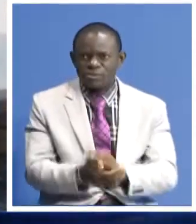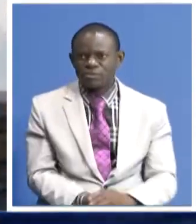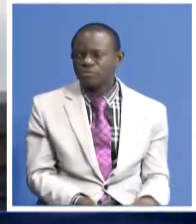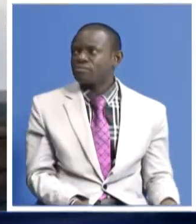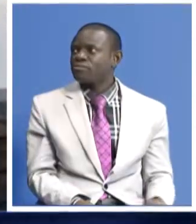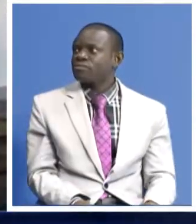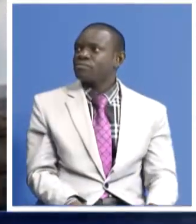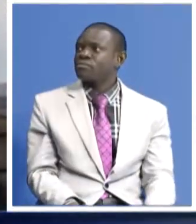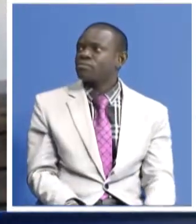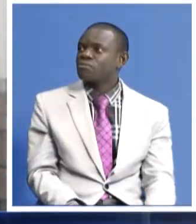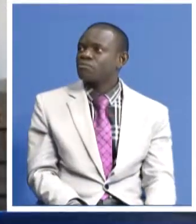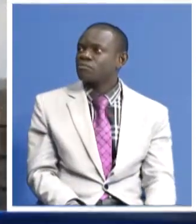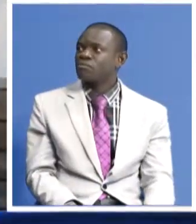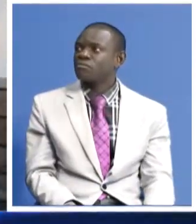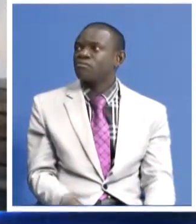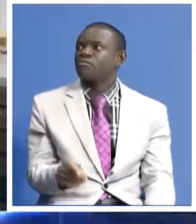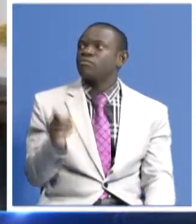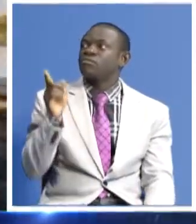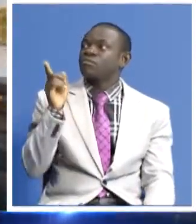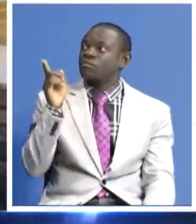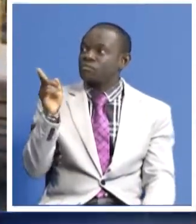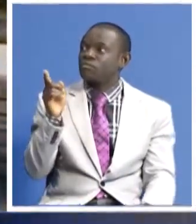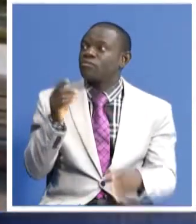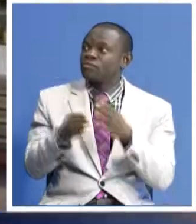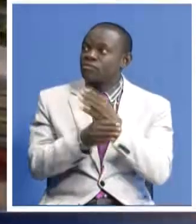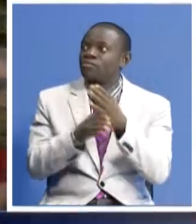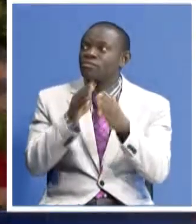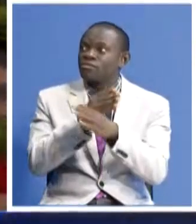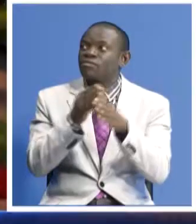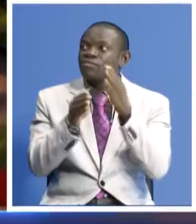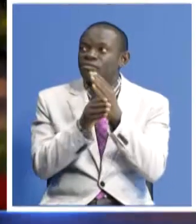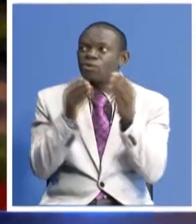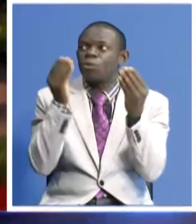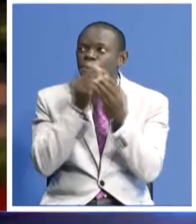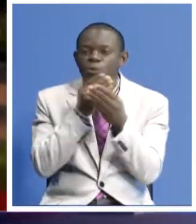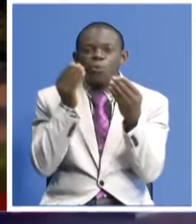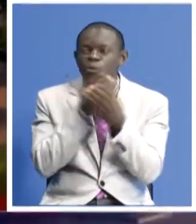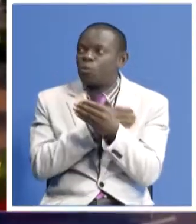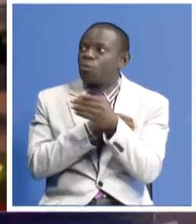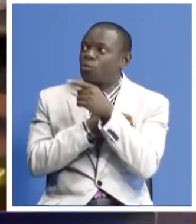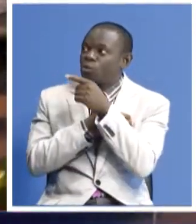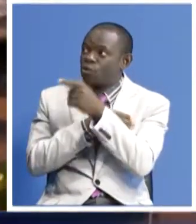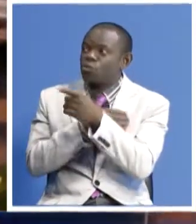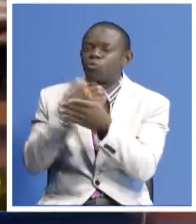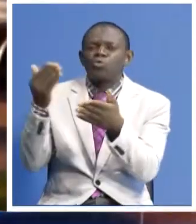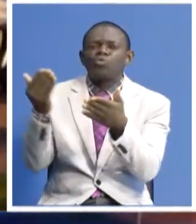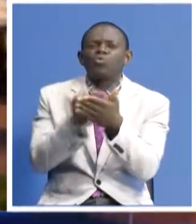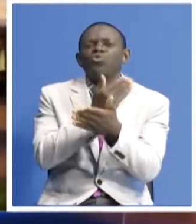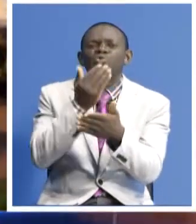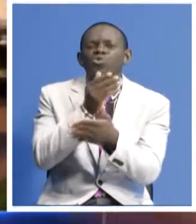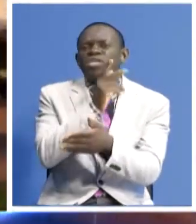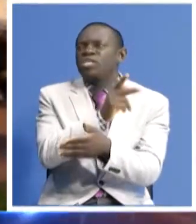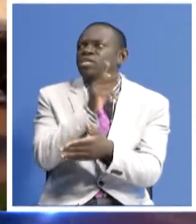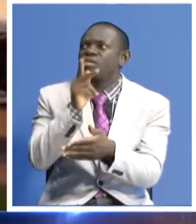It has been described as a masterpiece. This is the new Kenneth Kaunda International Airport, inspired by the